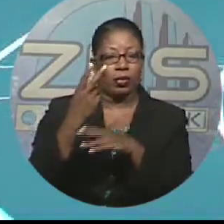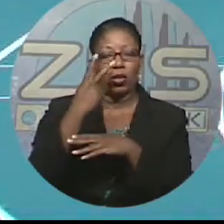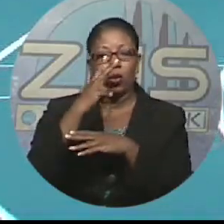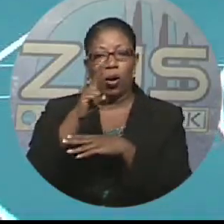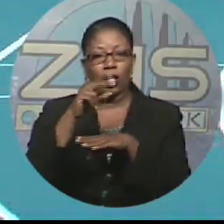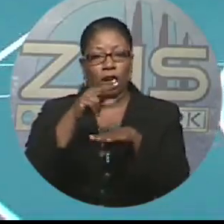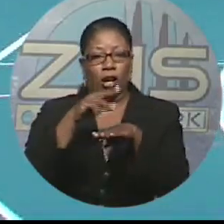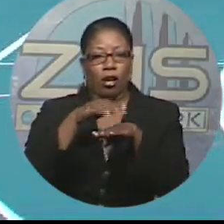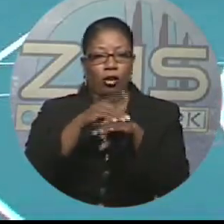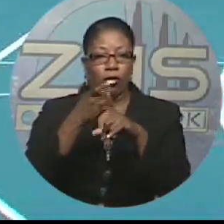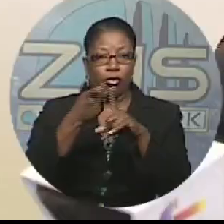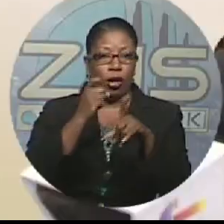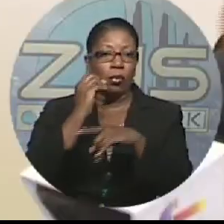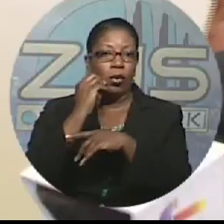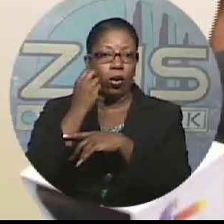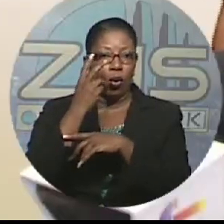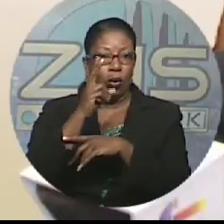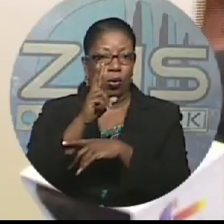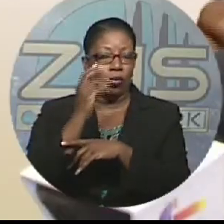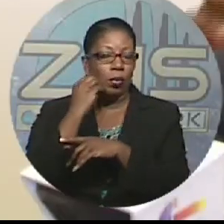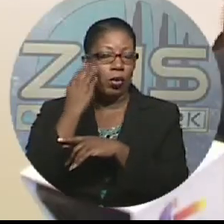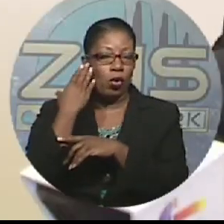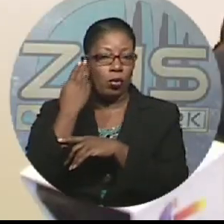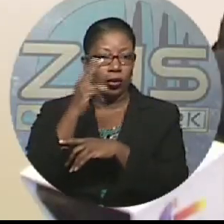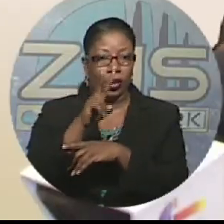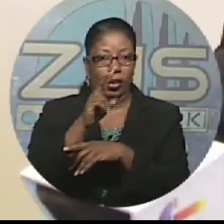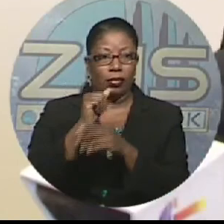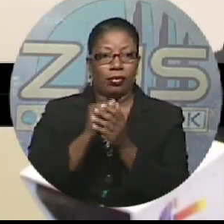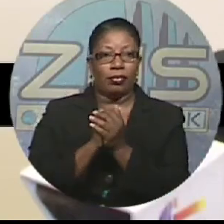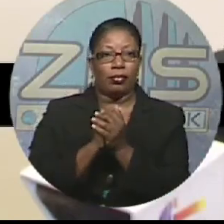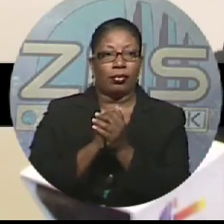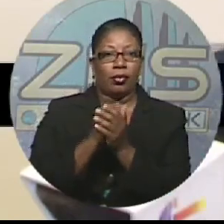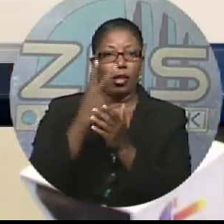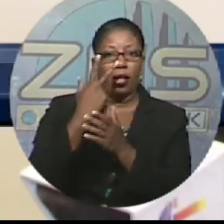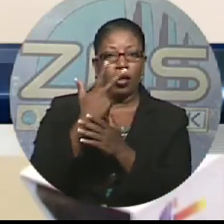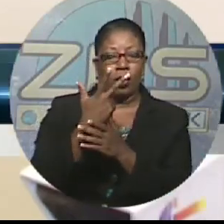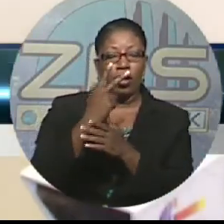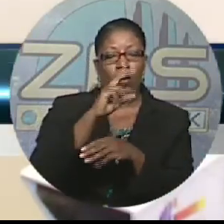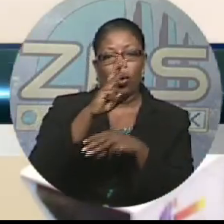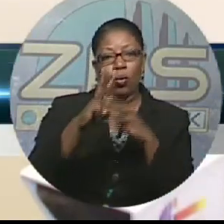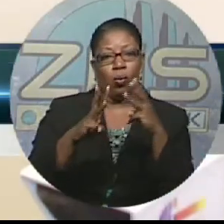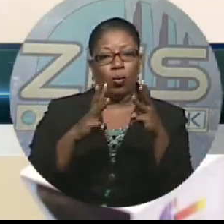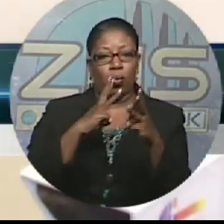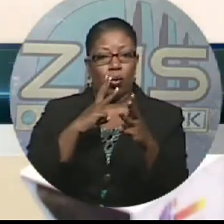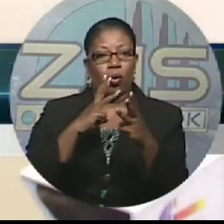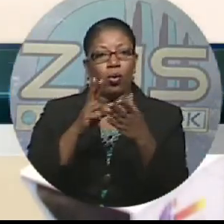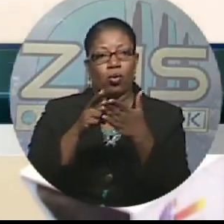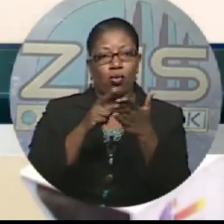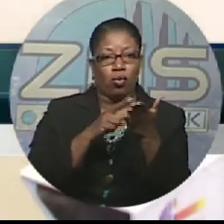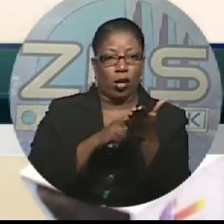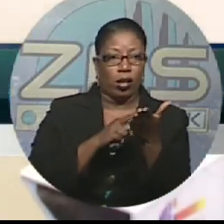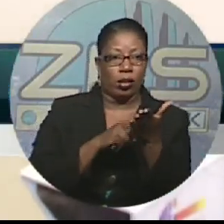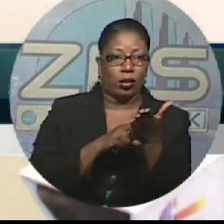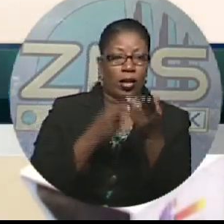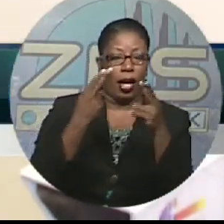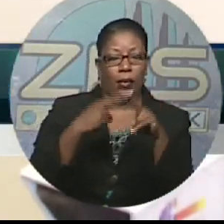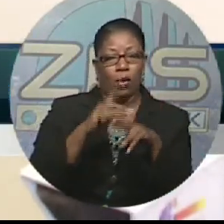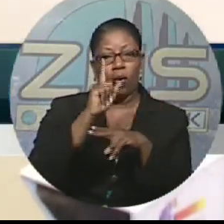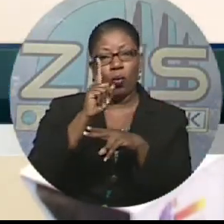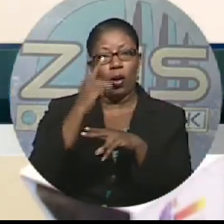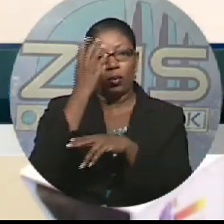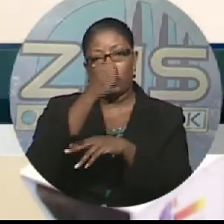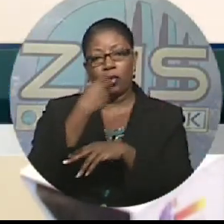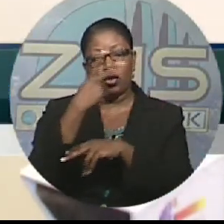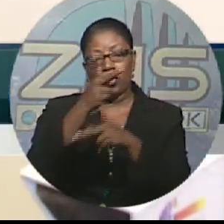see the country and all its splendor. Three world records in one weekend in one beautiful place, the Bahamas,